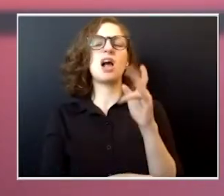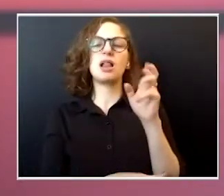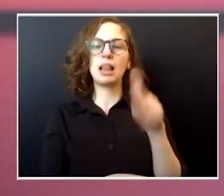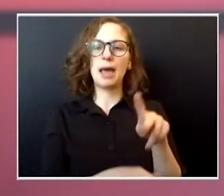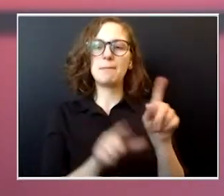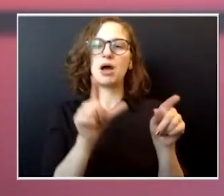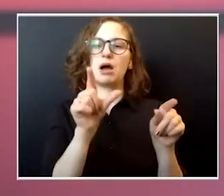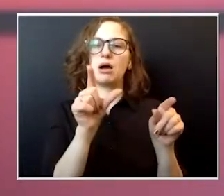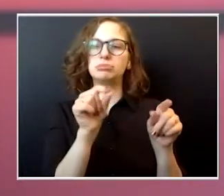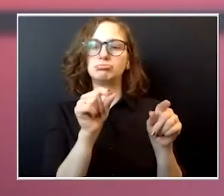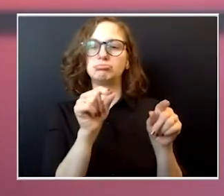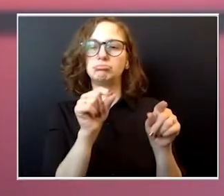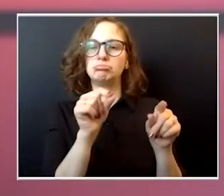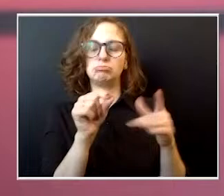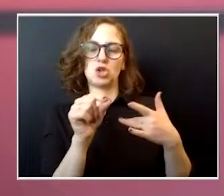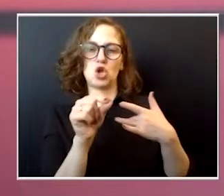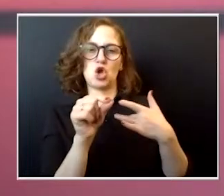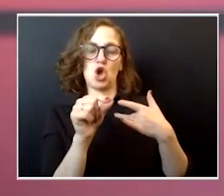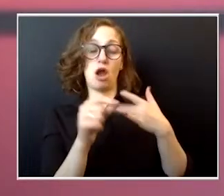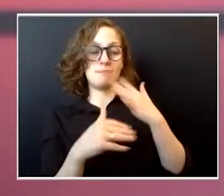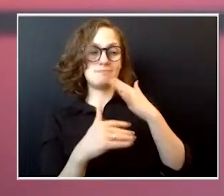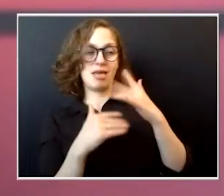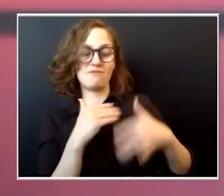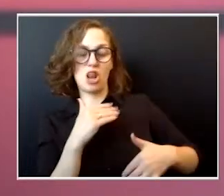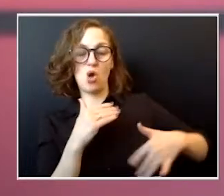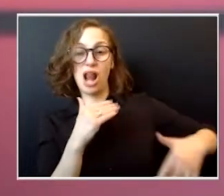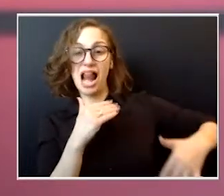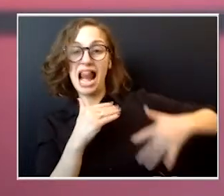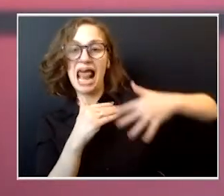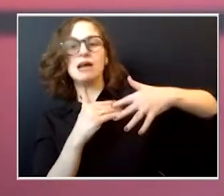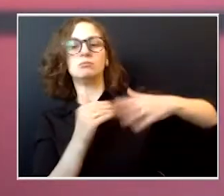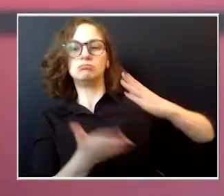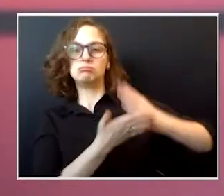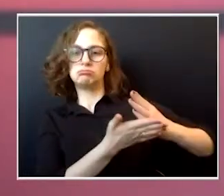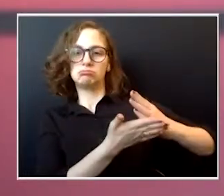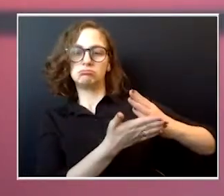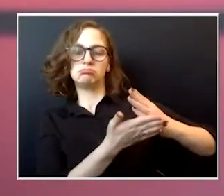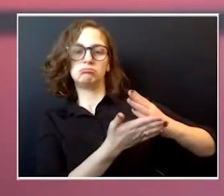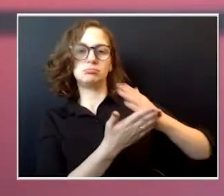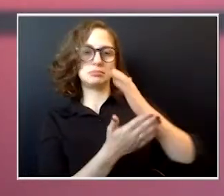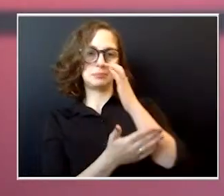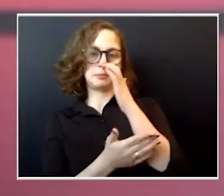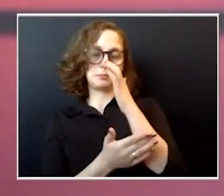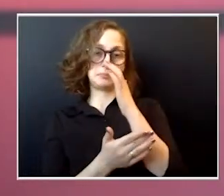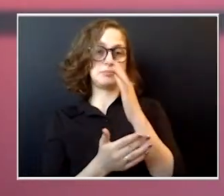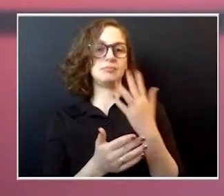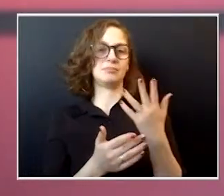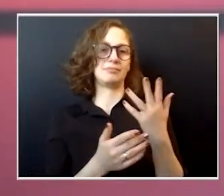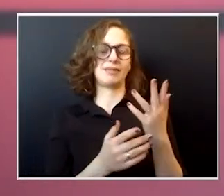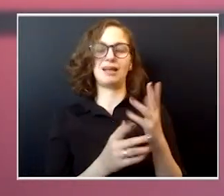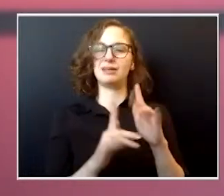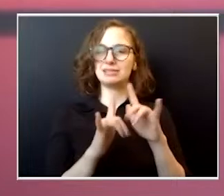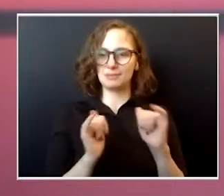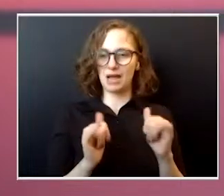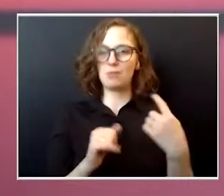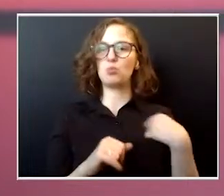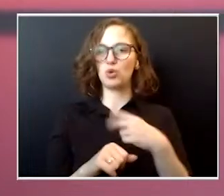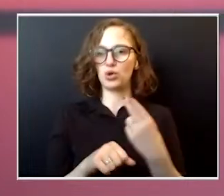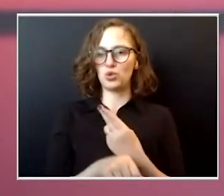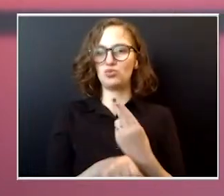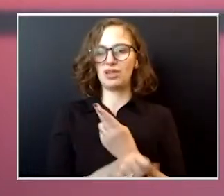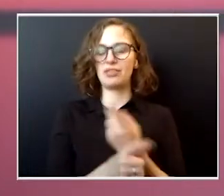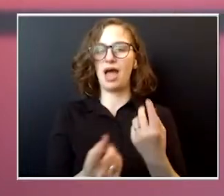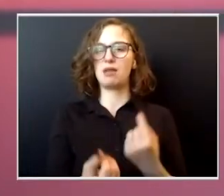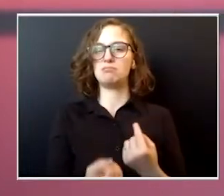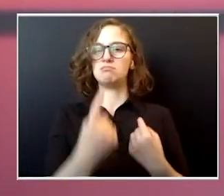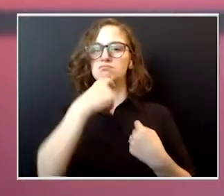take the clamp off, and in the meantime we're giving blood flow through that big cannula, that big tube you saw, to the rest of the body. But in